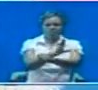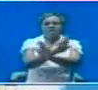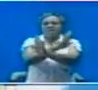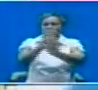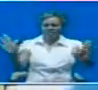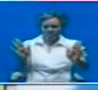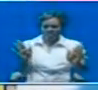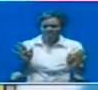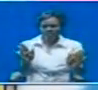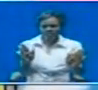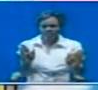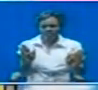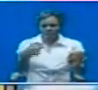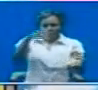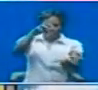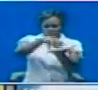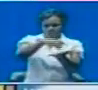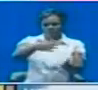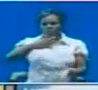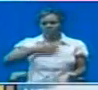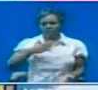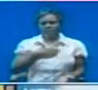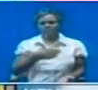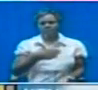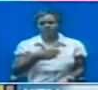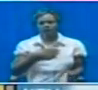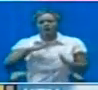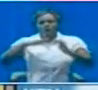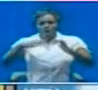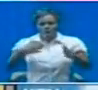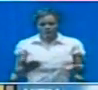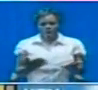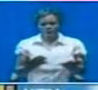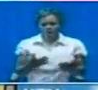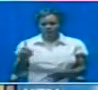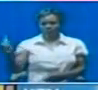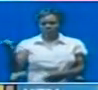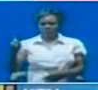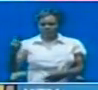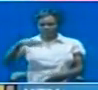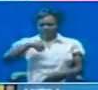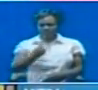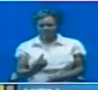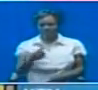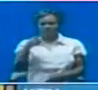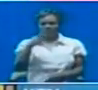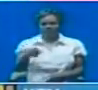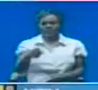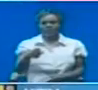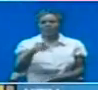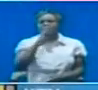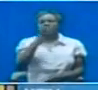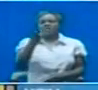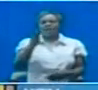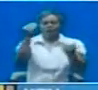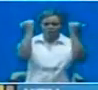Nothing in my position or my deeds as president warrants my being in